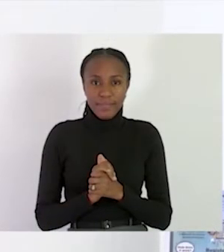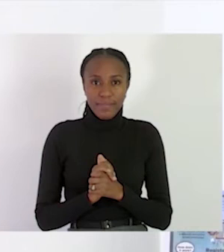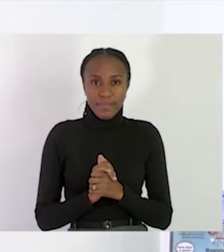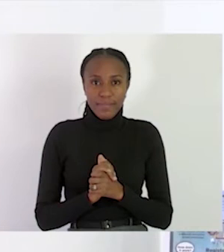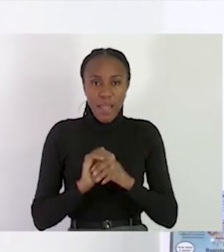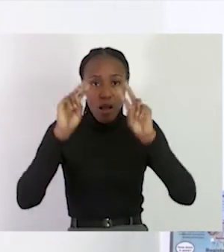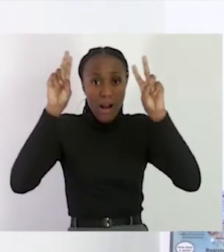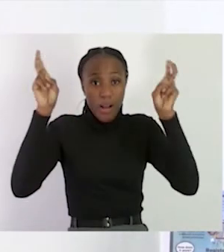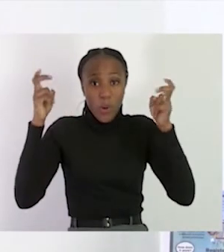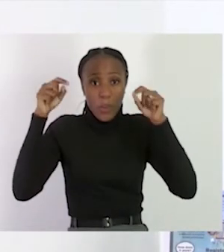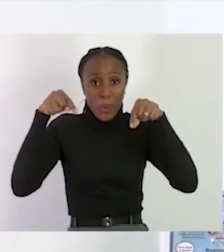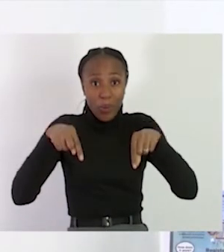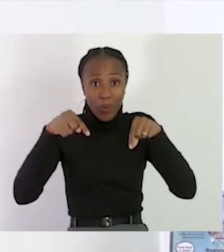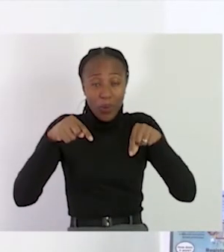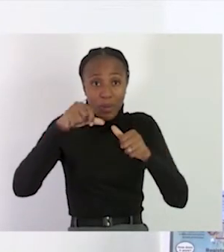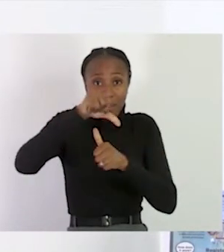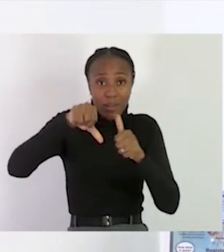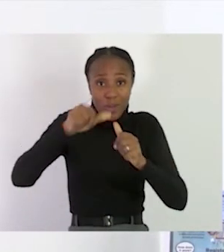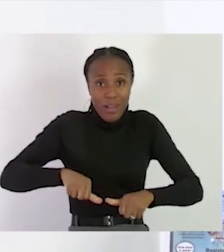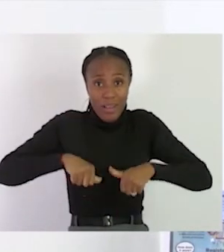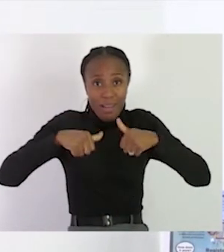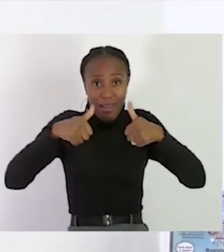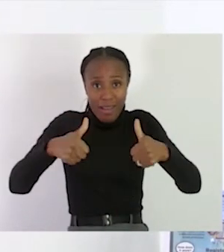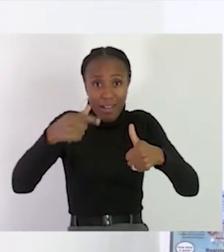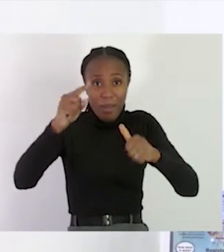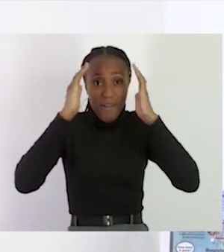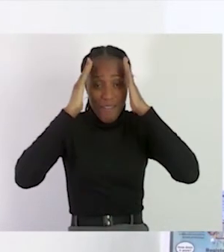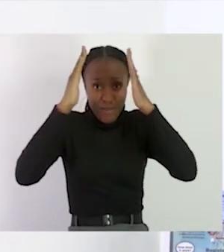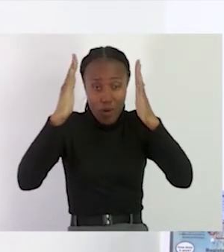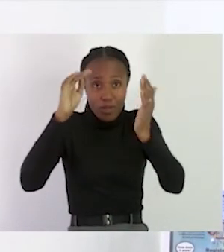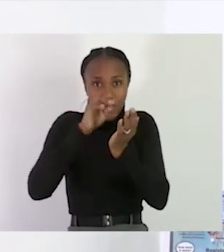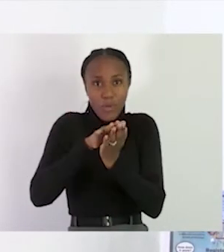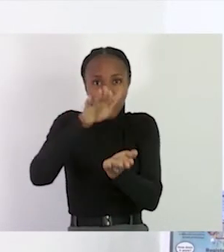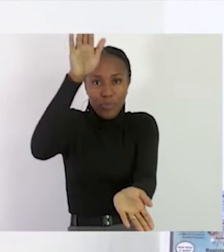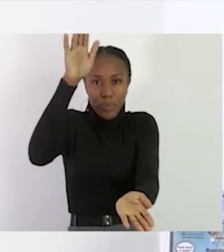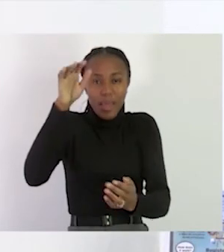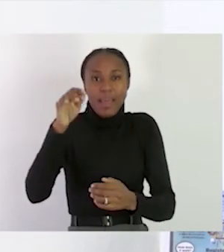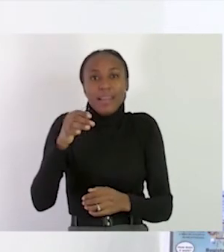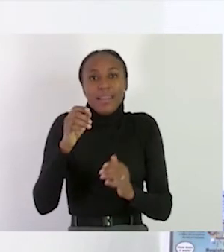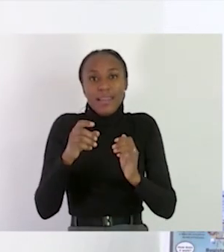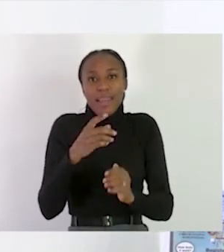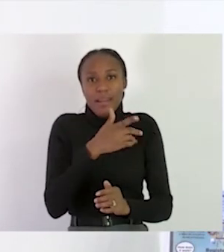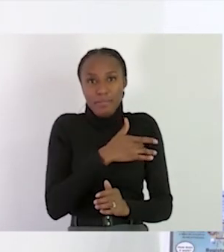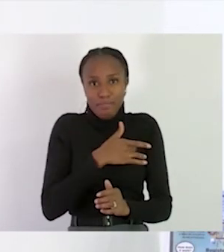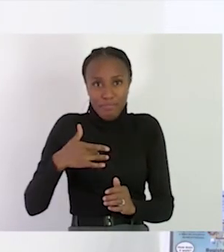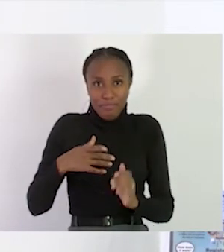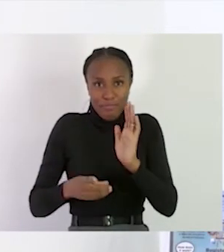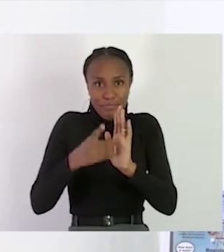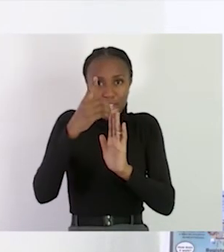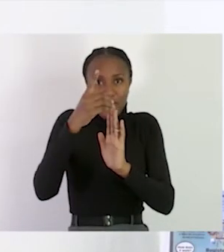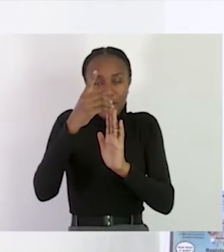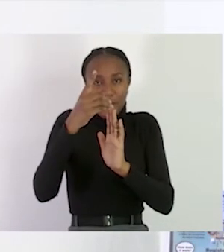So the topic is social health, but our focus today will be puberty and sexual development. Puberty